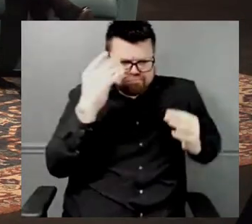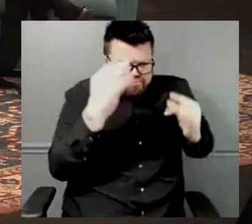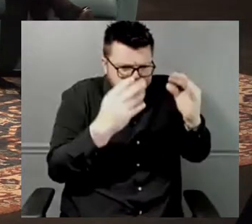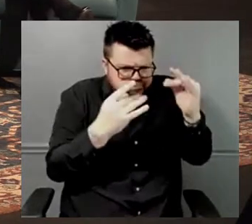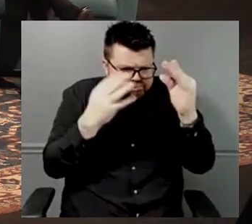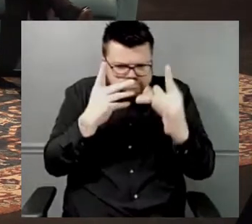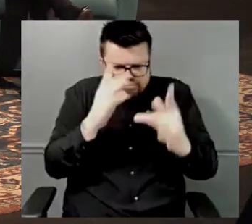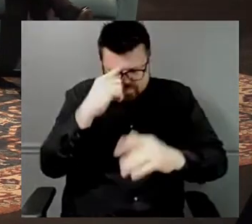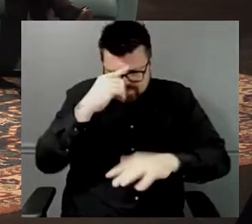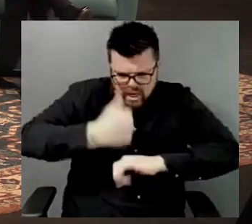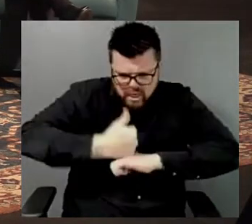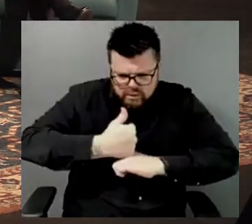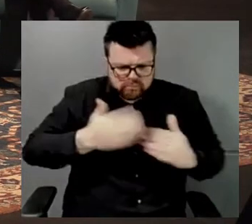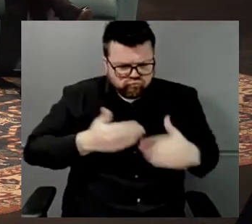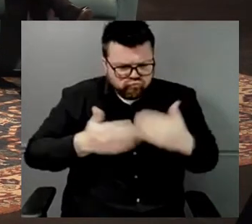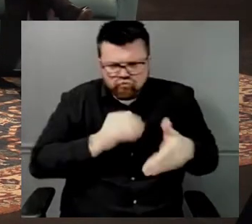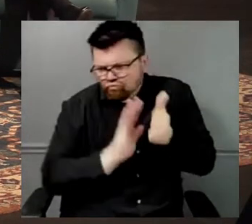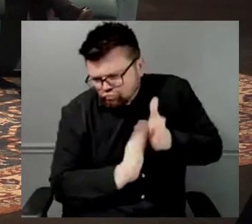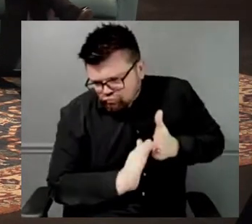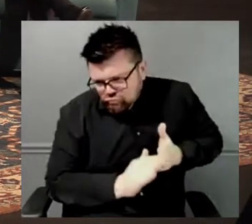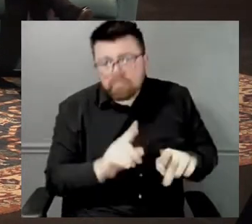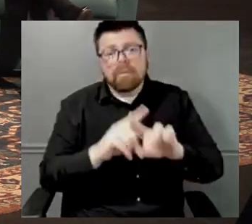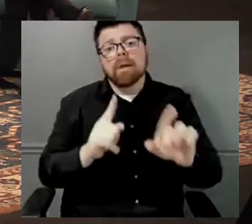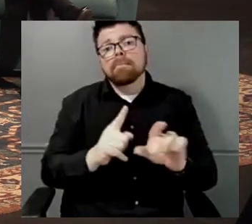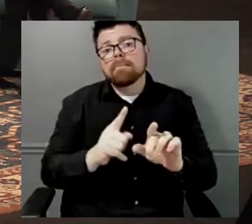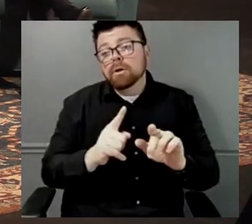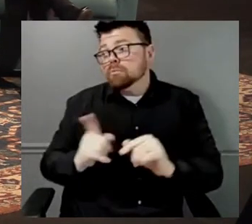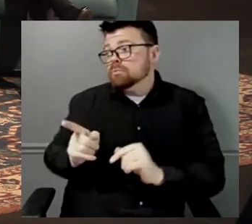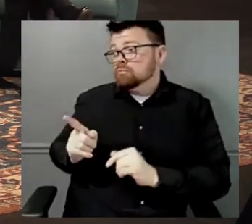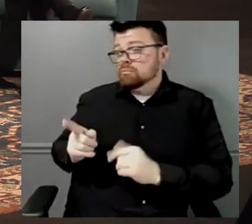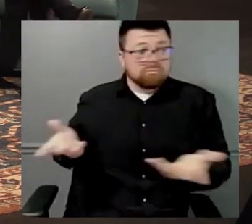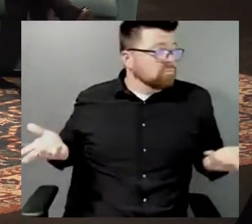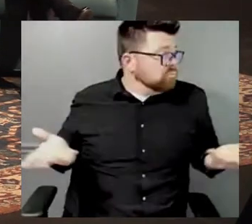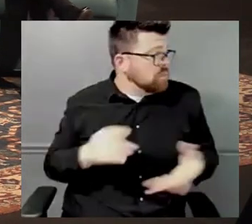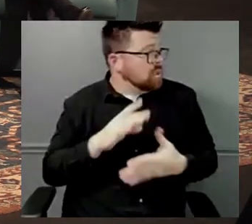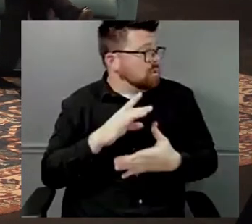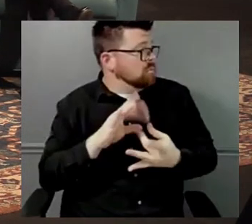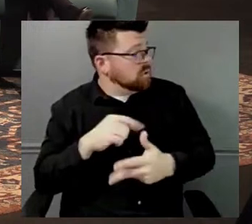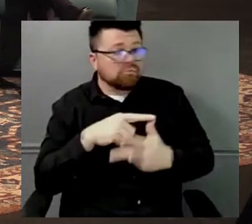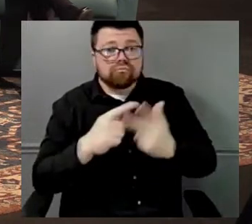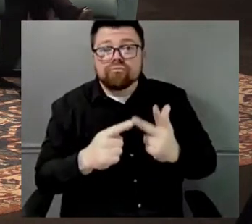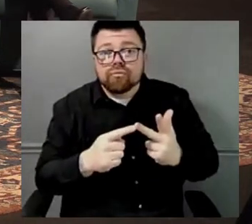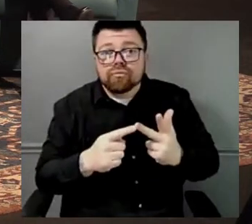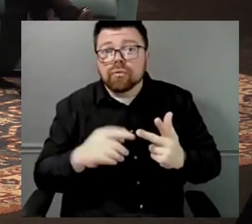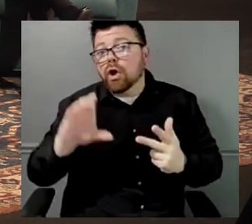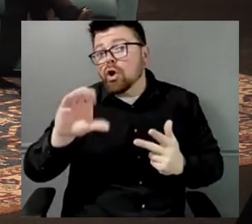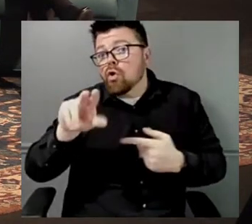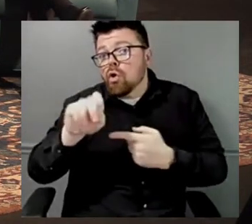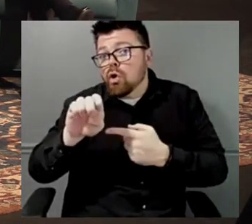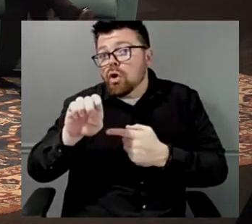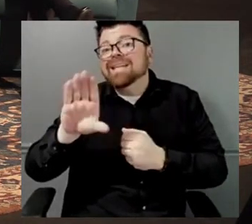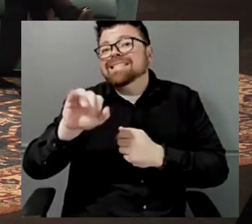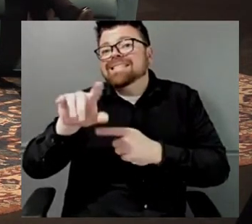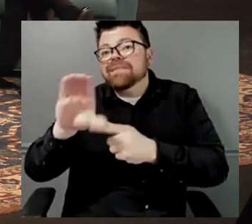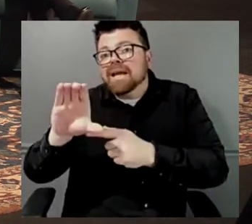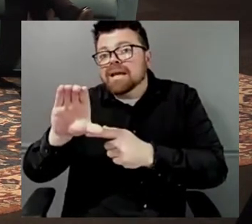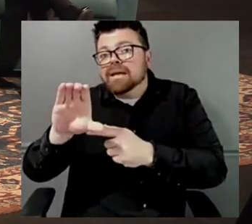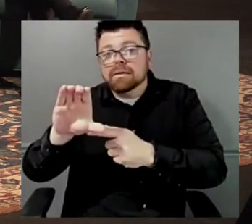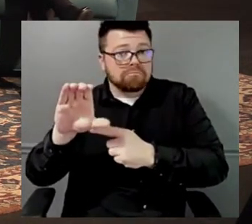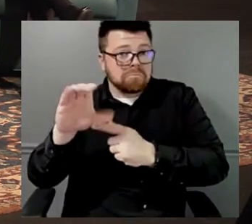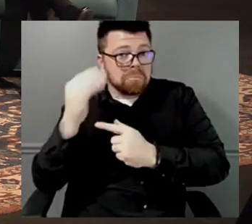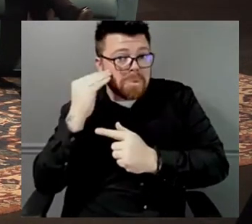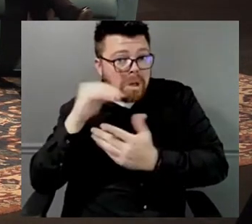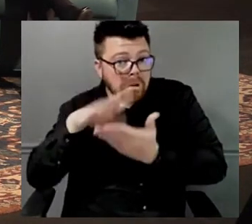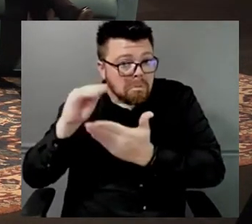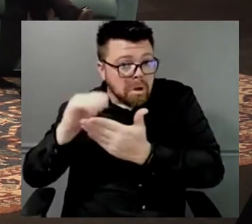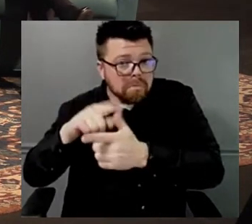that means. But you've named three elements in particular. You've named core civic knowledge. You've already referred to branches of